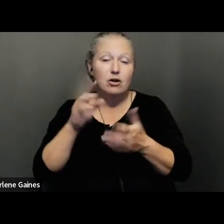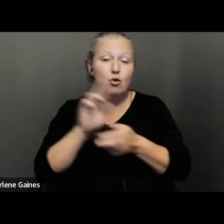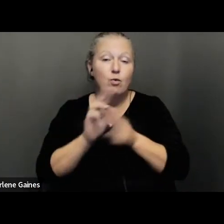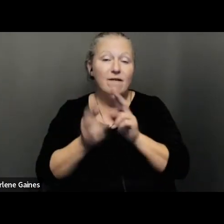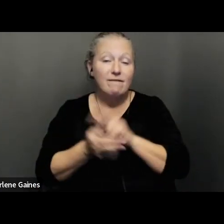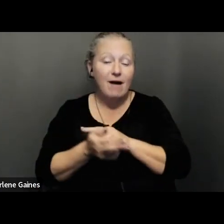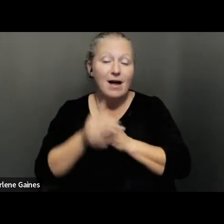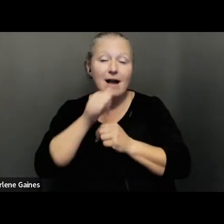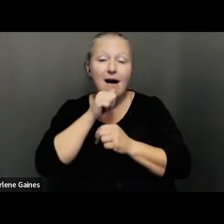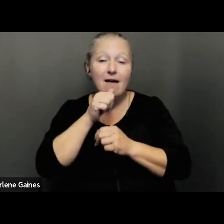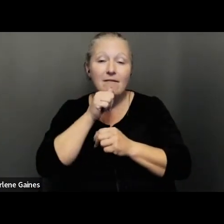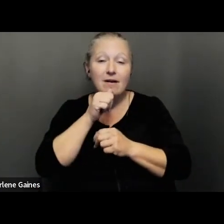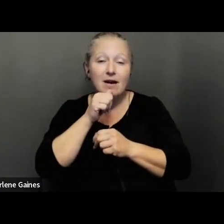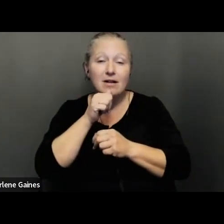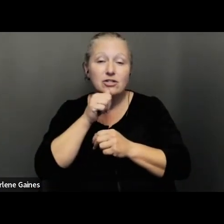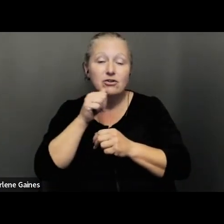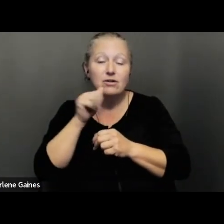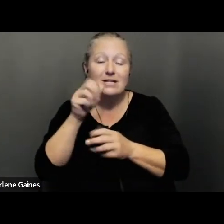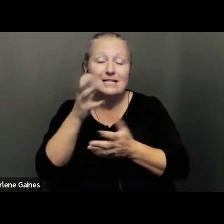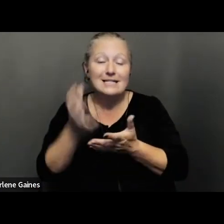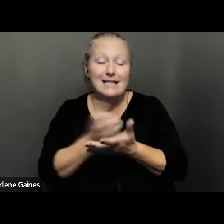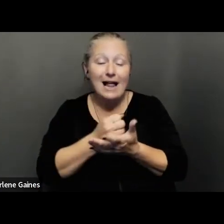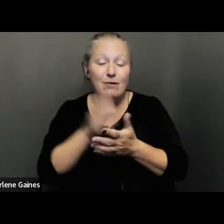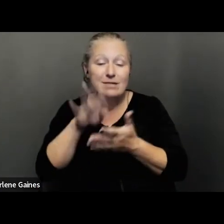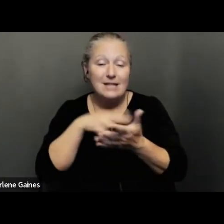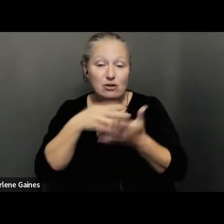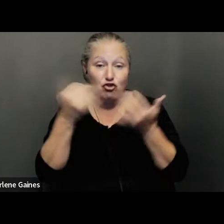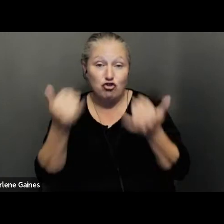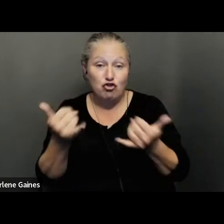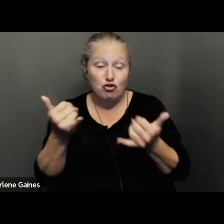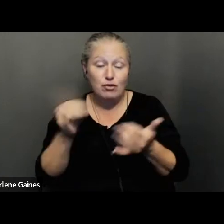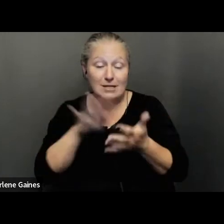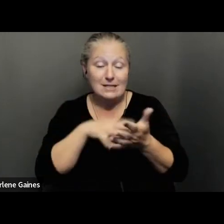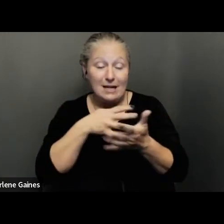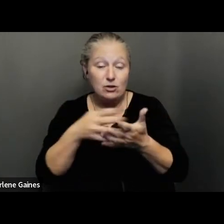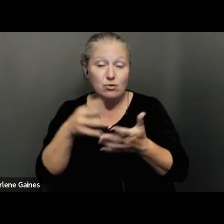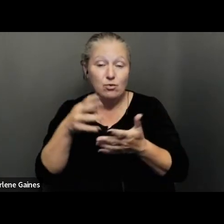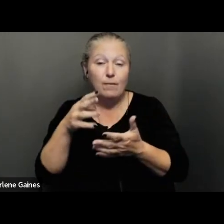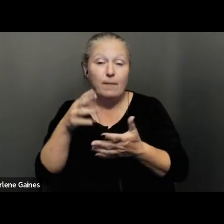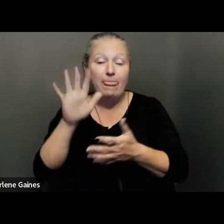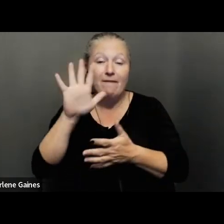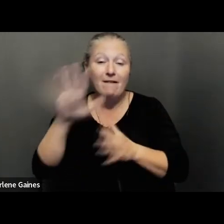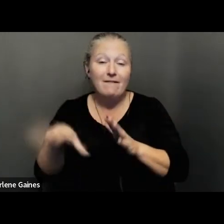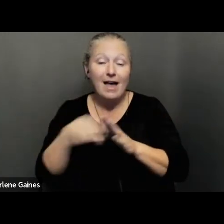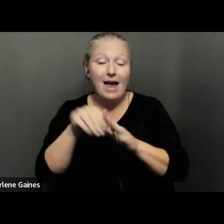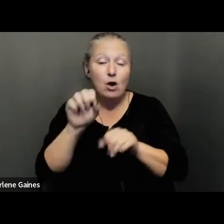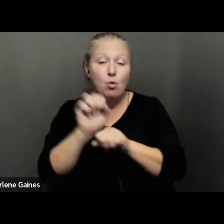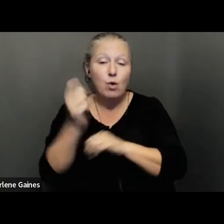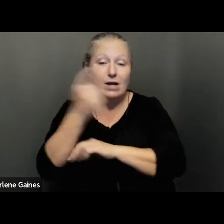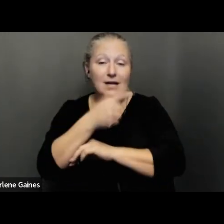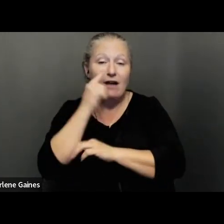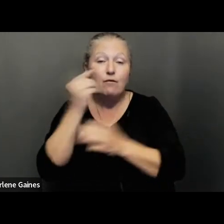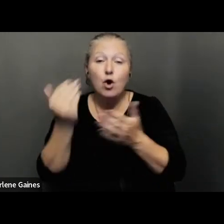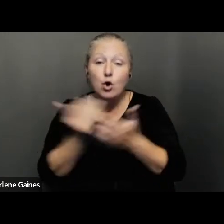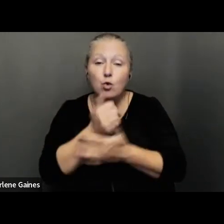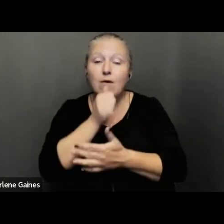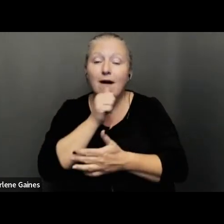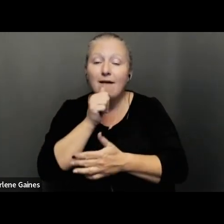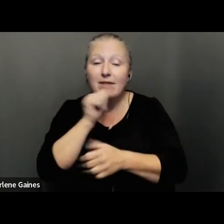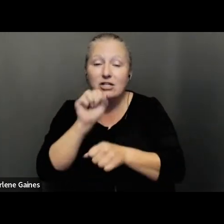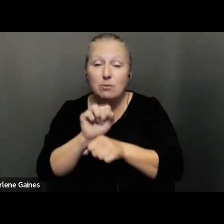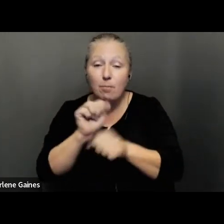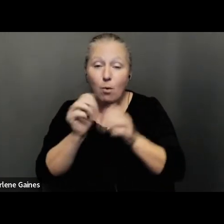the confidential salary schedule. The current salary schedule includes 5 added workdays for all new confidential